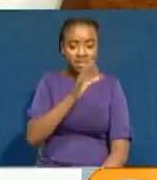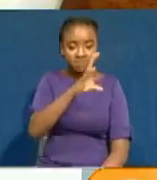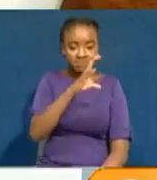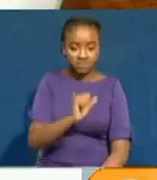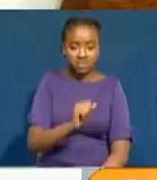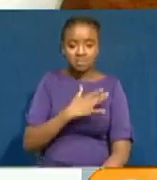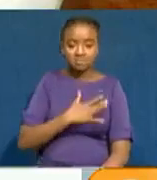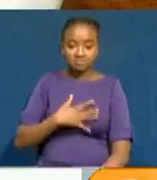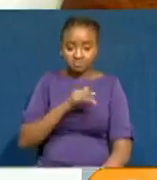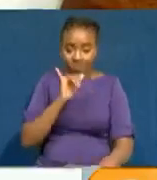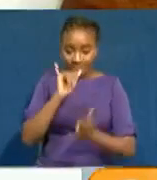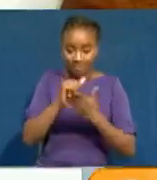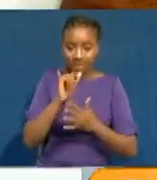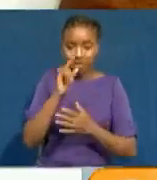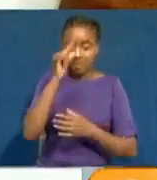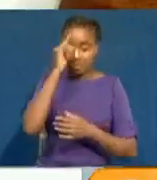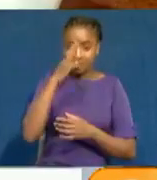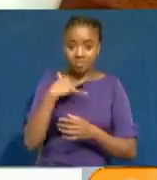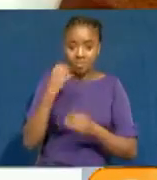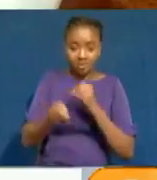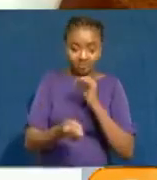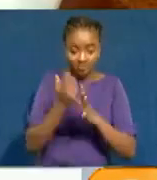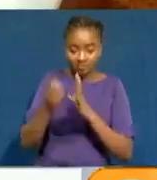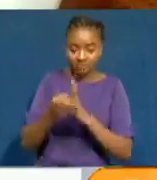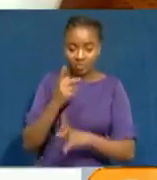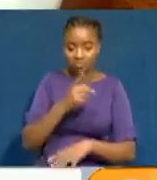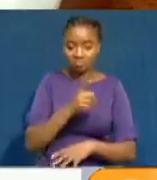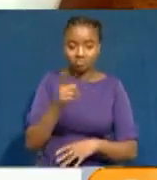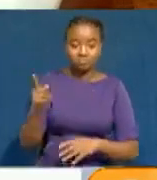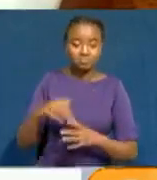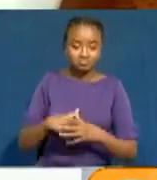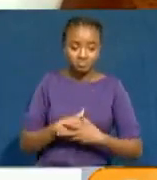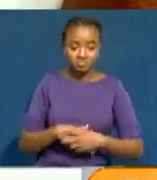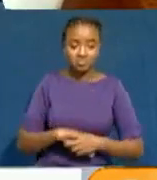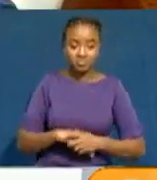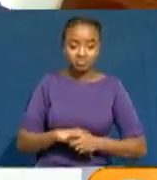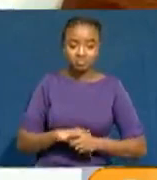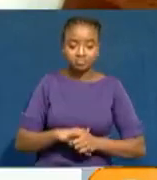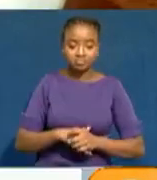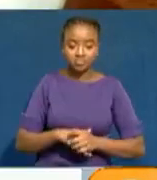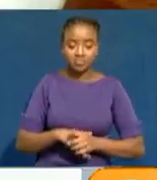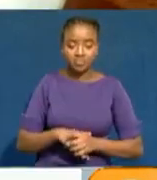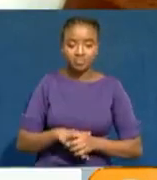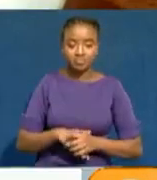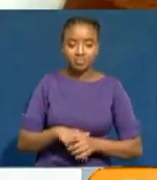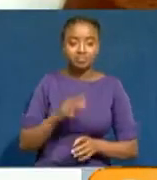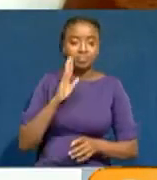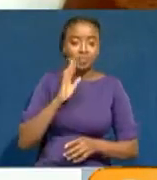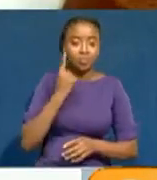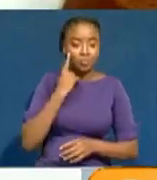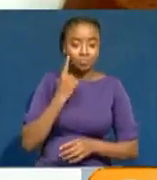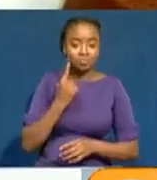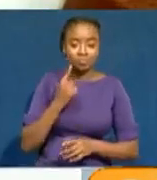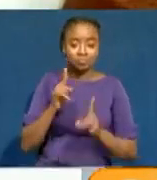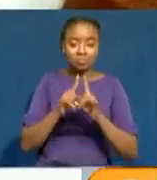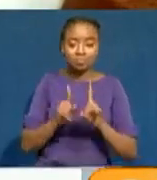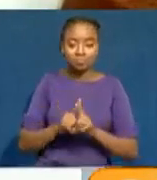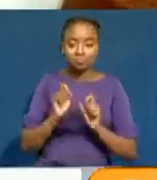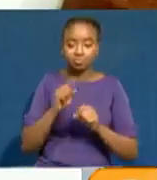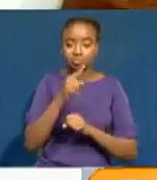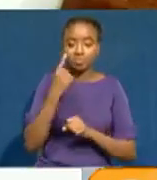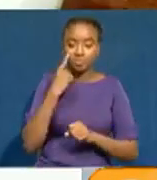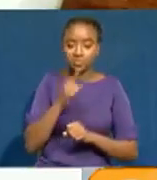that will be seeing it because maybe it was symbolic using Mutahi to many of the Kenyans out here, that will be seeing